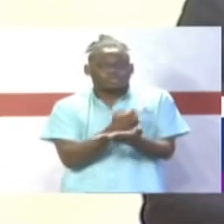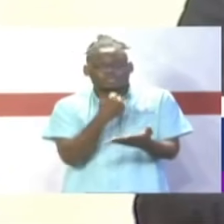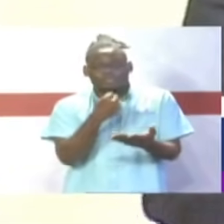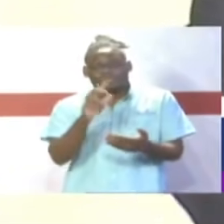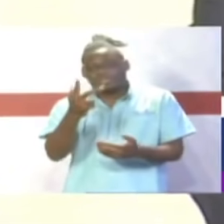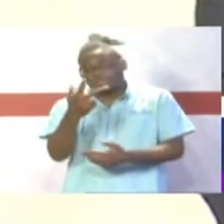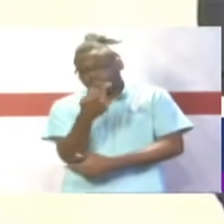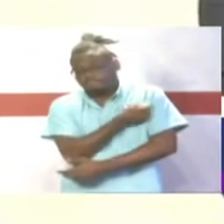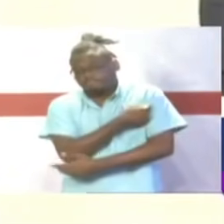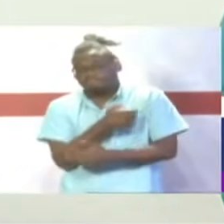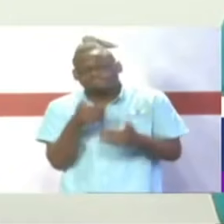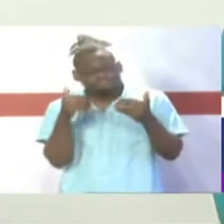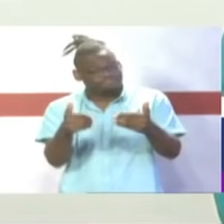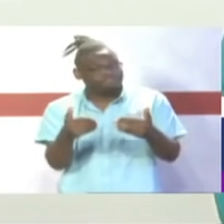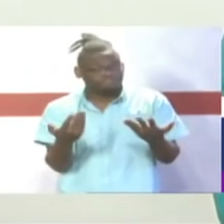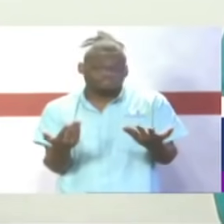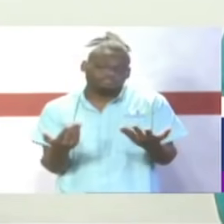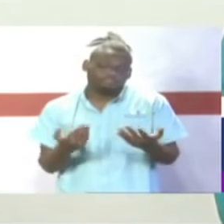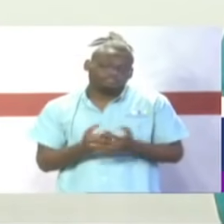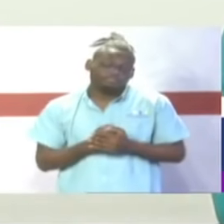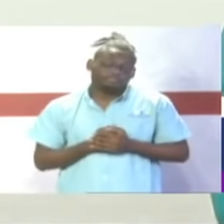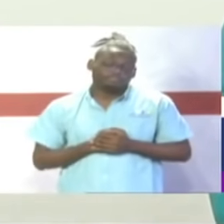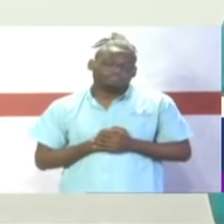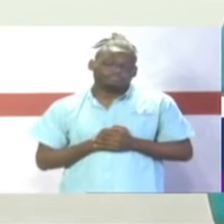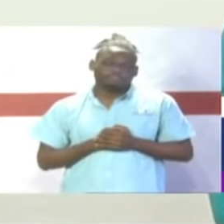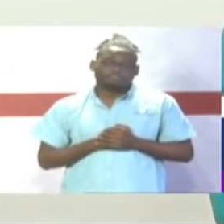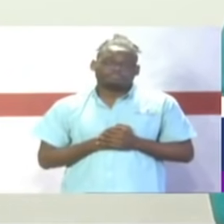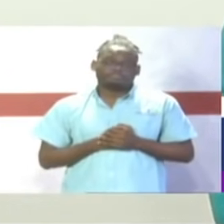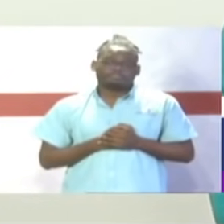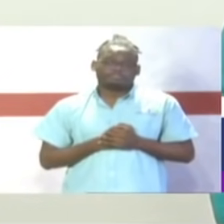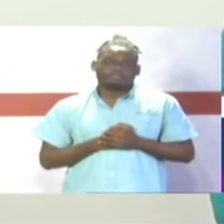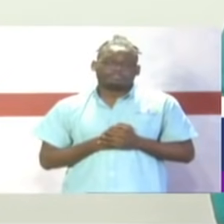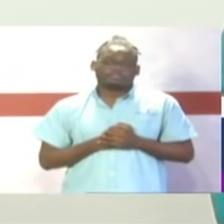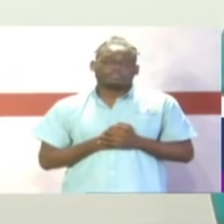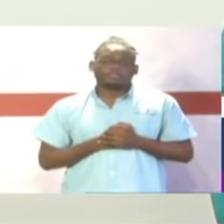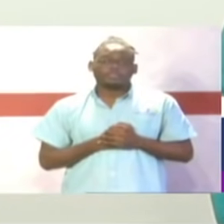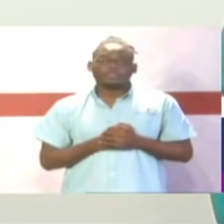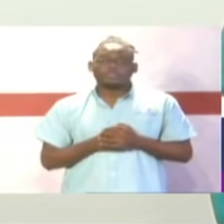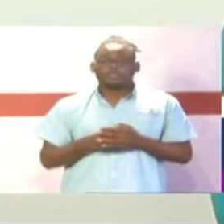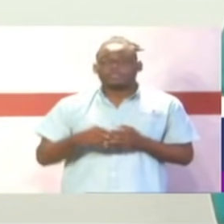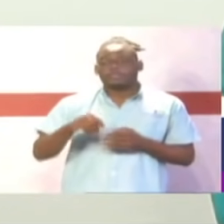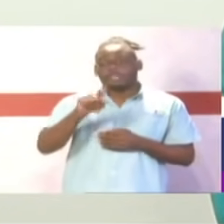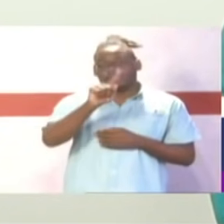sites. Thank you very much, Dr. Boyce. We go to TTT.